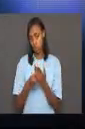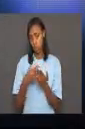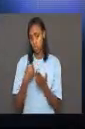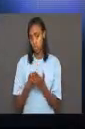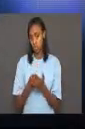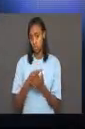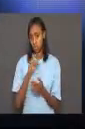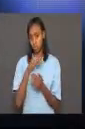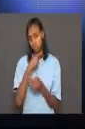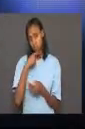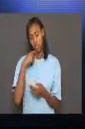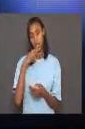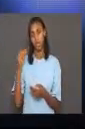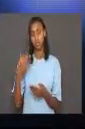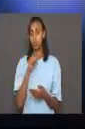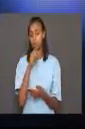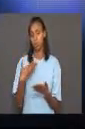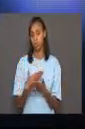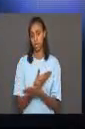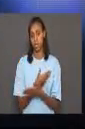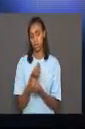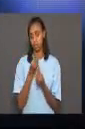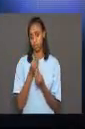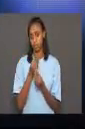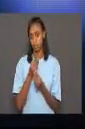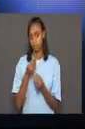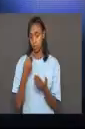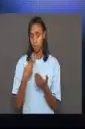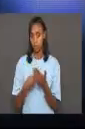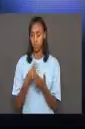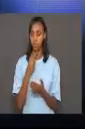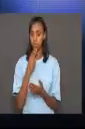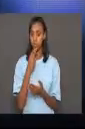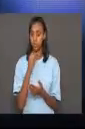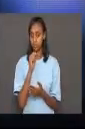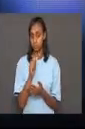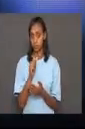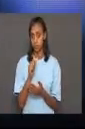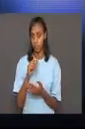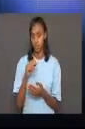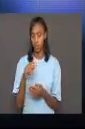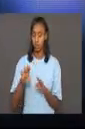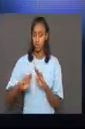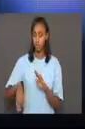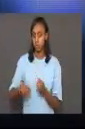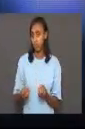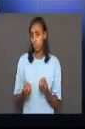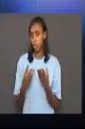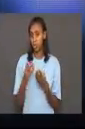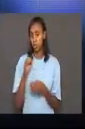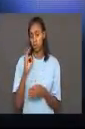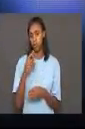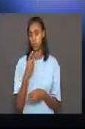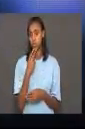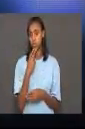stale and no longer fresh, wilting in the hot sun and losing much